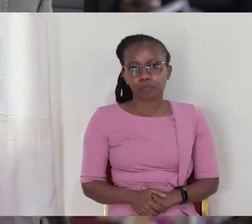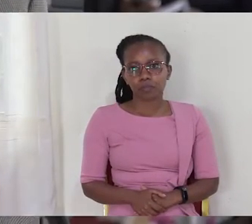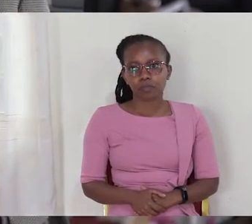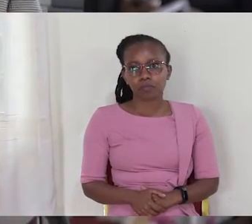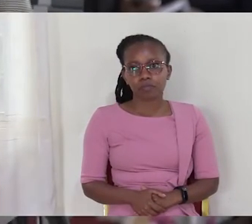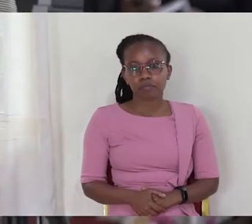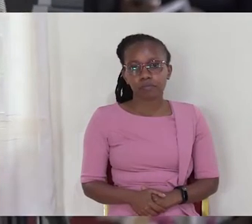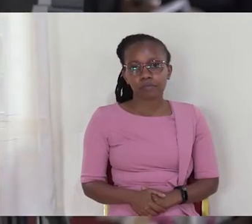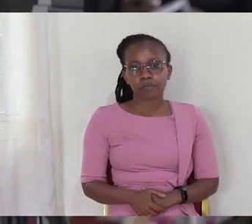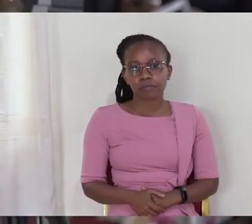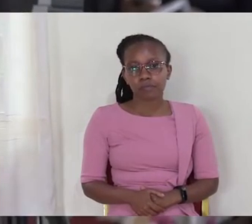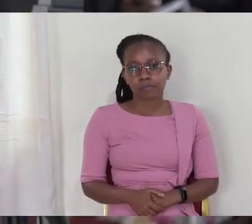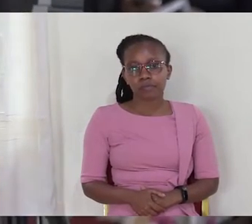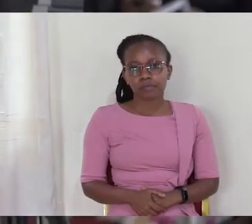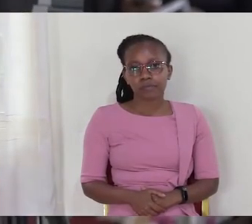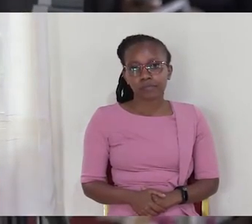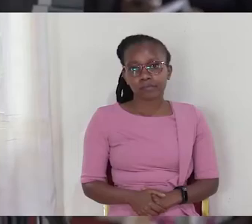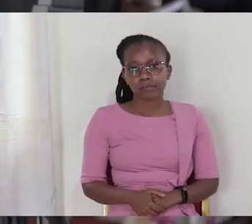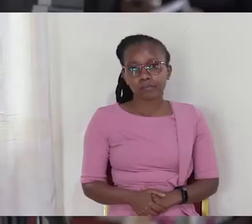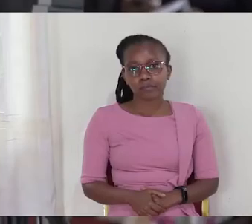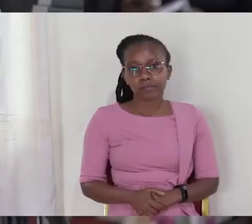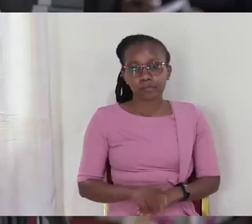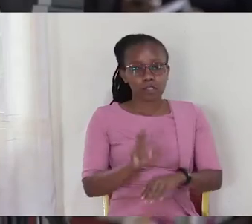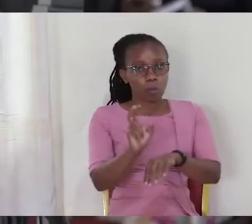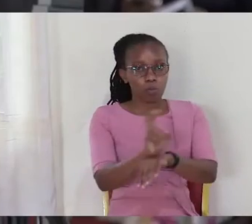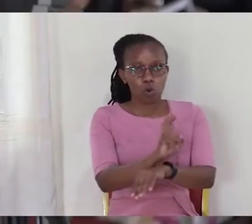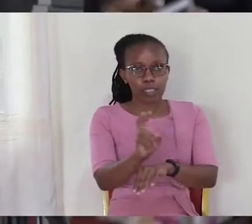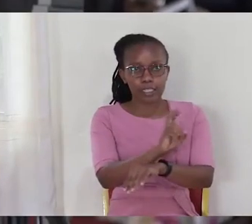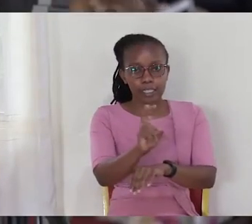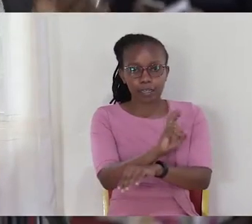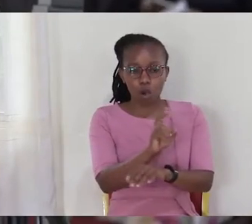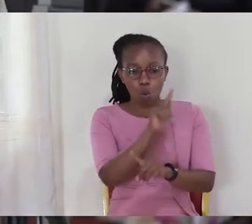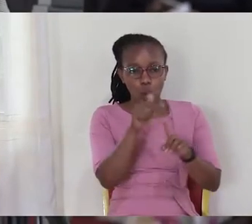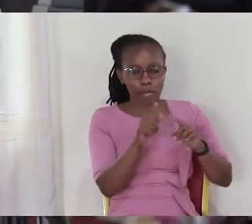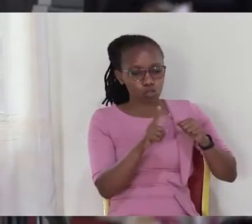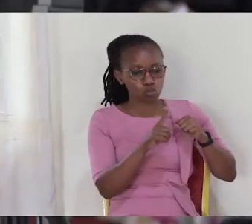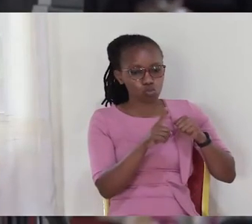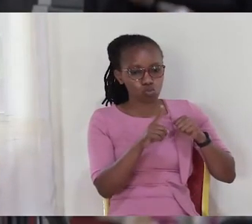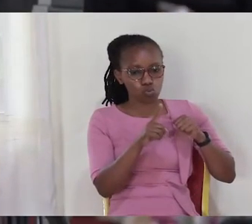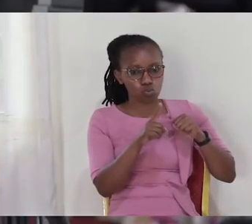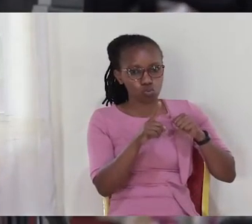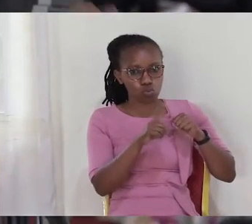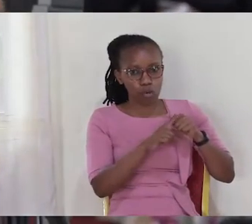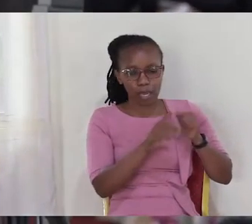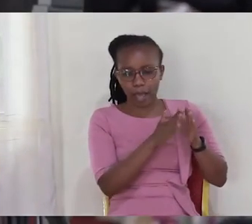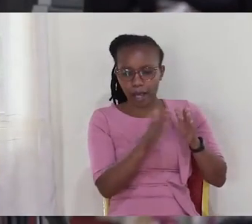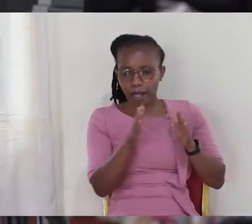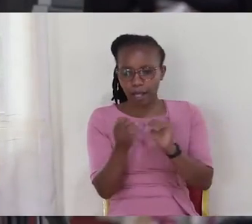So now, this monitoring, we did it between July and